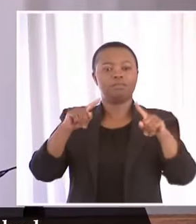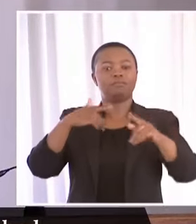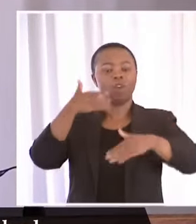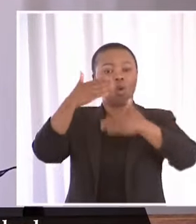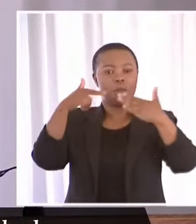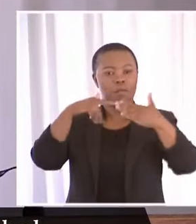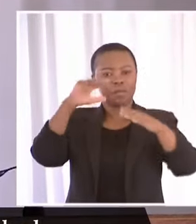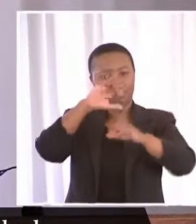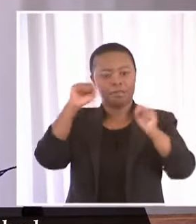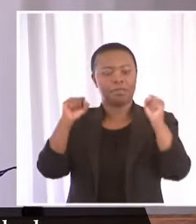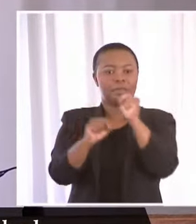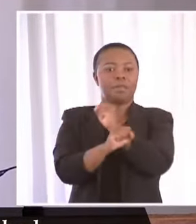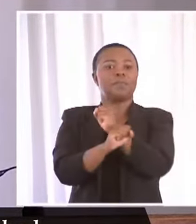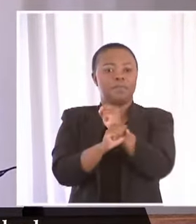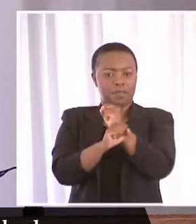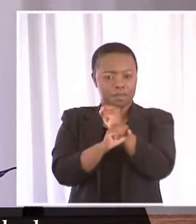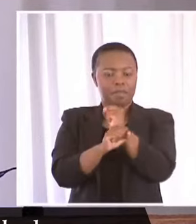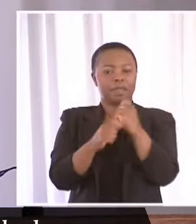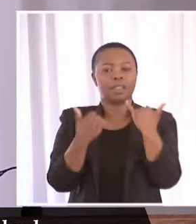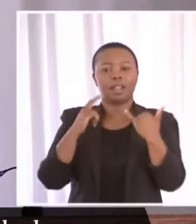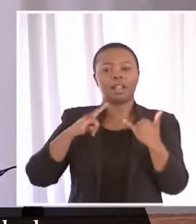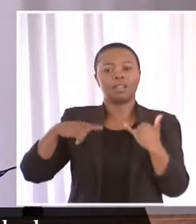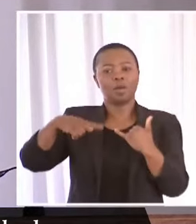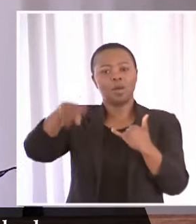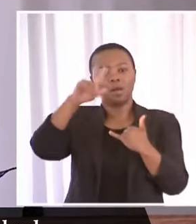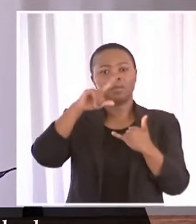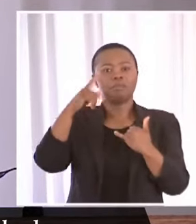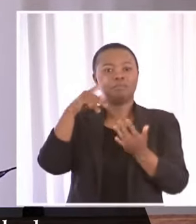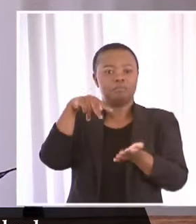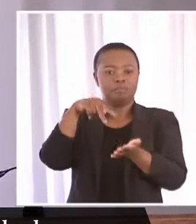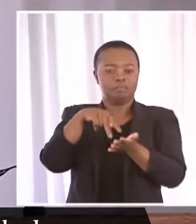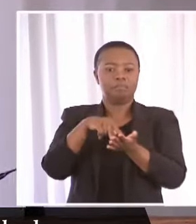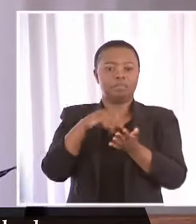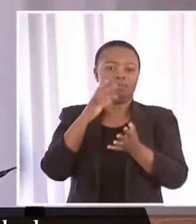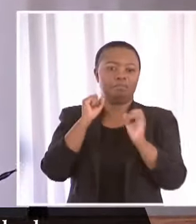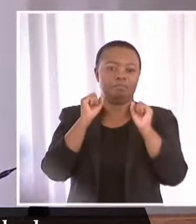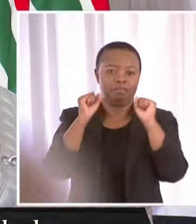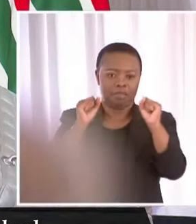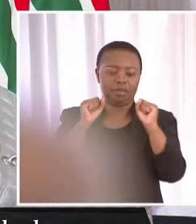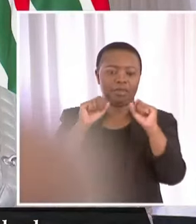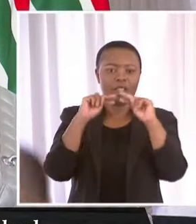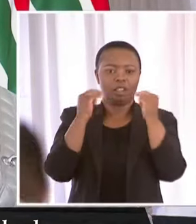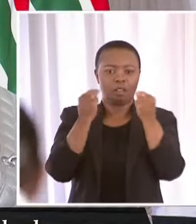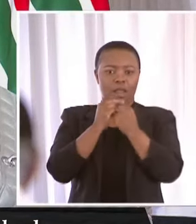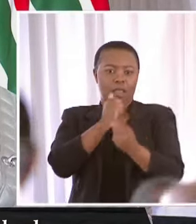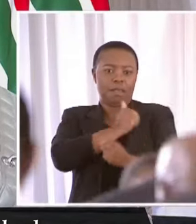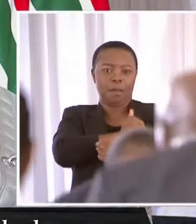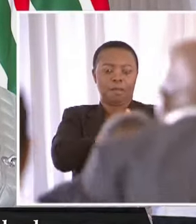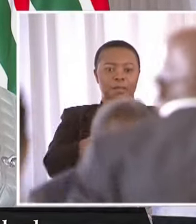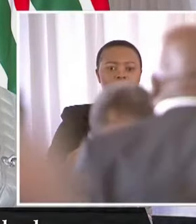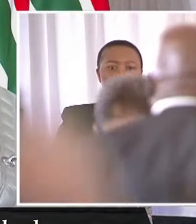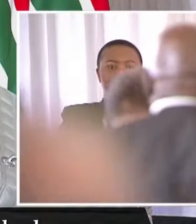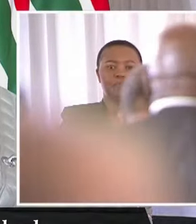proceedings. Ladies and gentlemen, please rise for the playing of the national anthem.